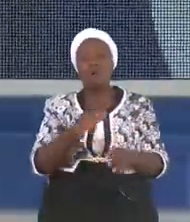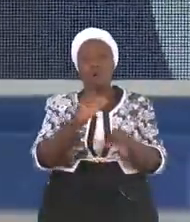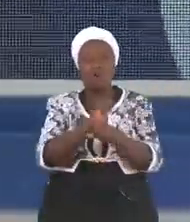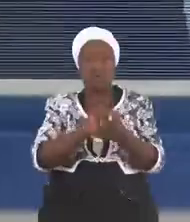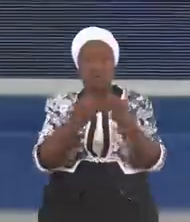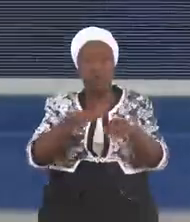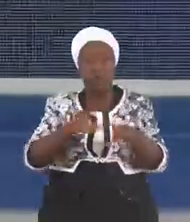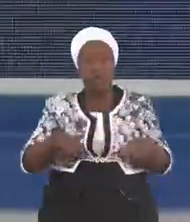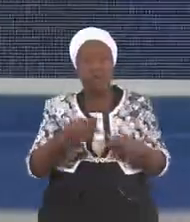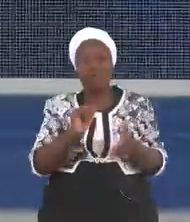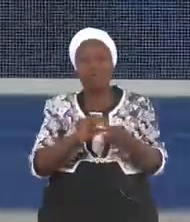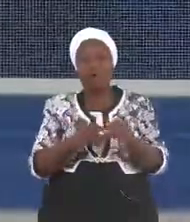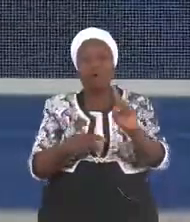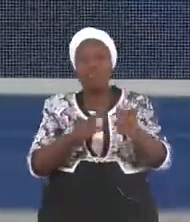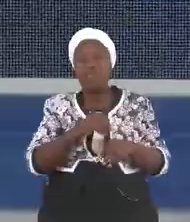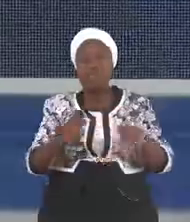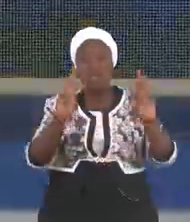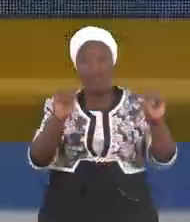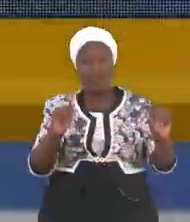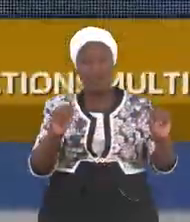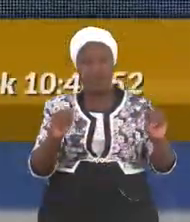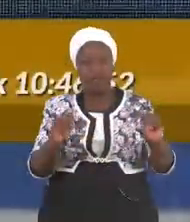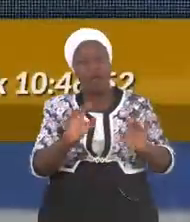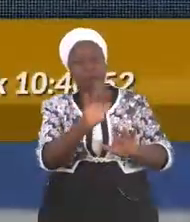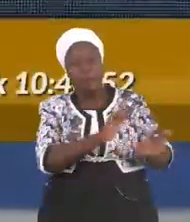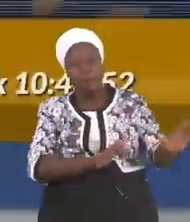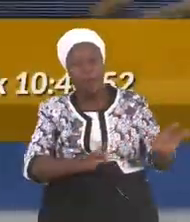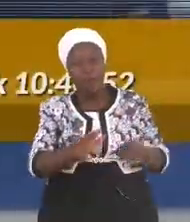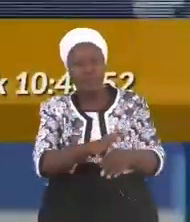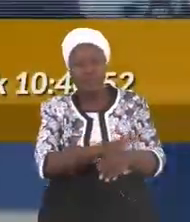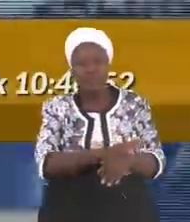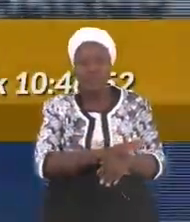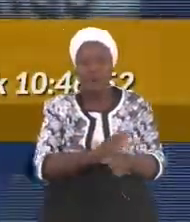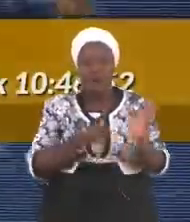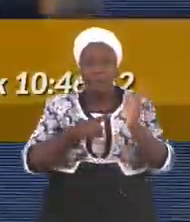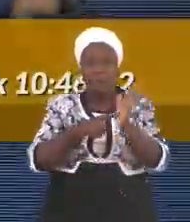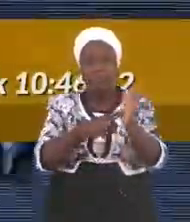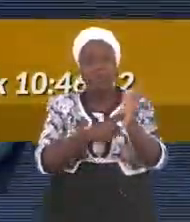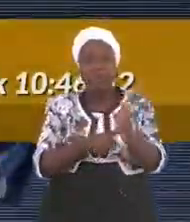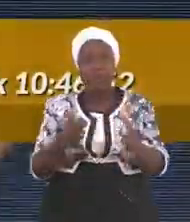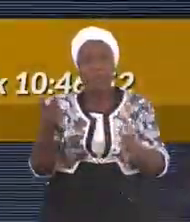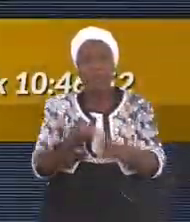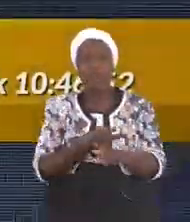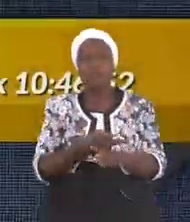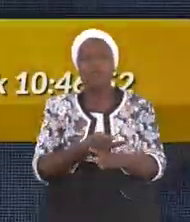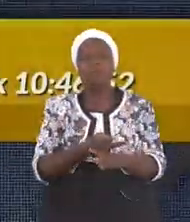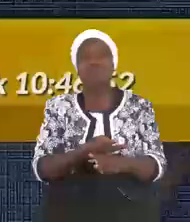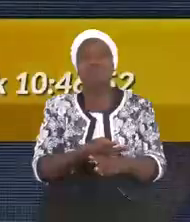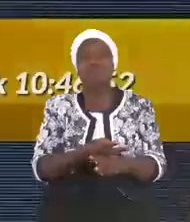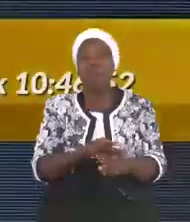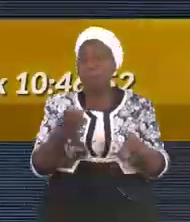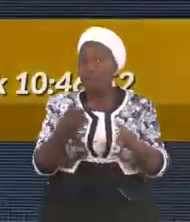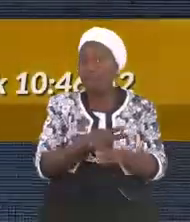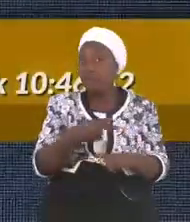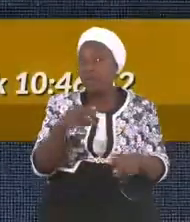merciful manifestations multiplied. Multiplied everywhere, here and every